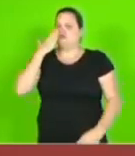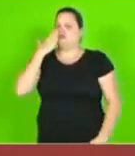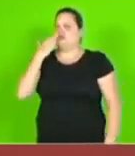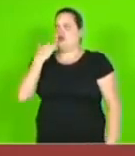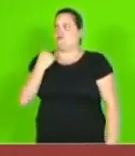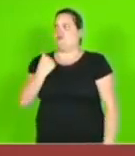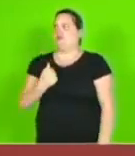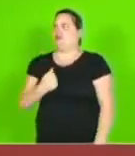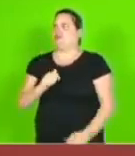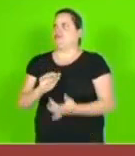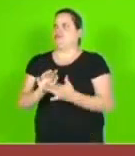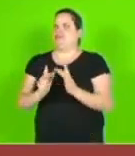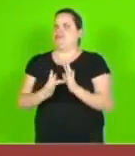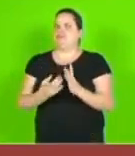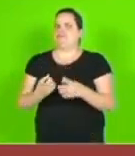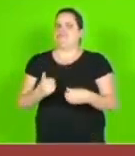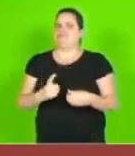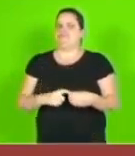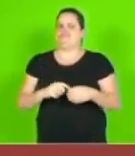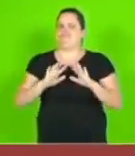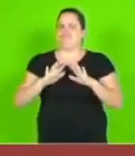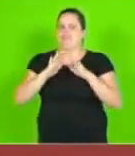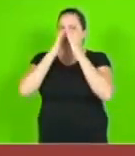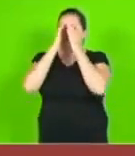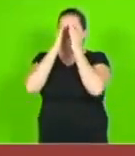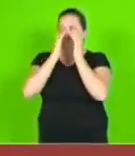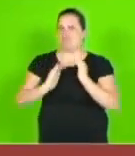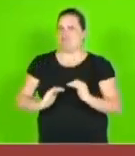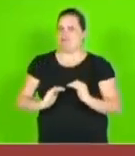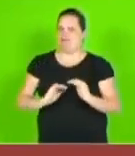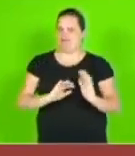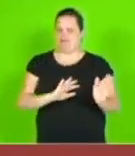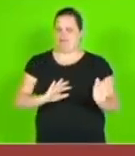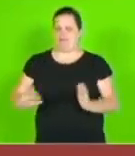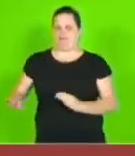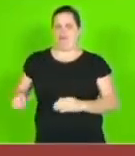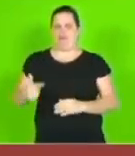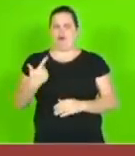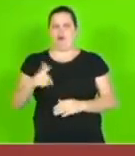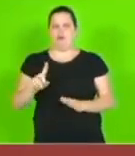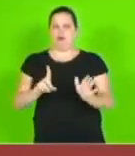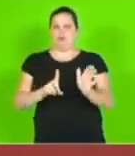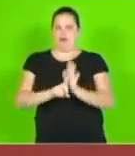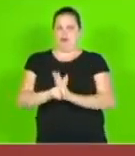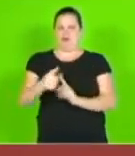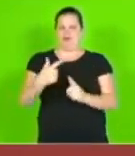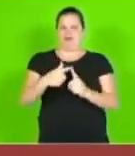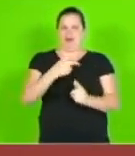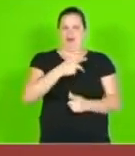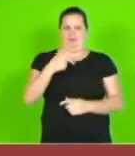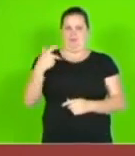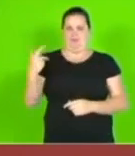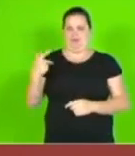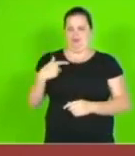there's one important factor. It's the suffering. Suffering is going to be for those who knew about God